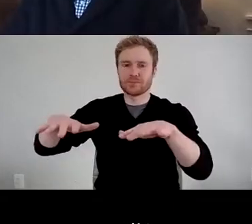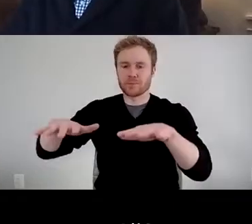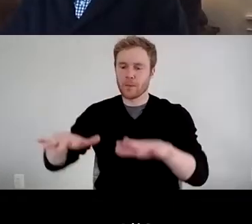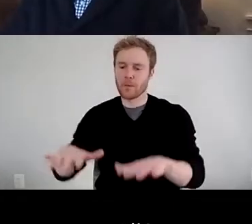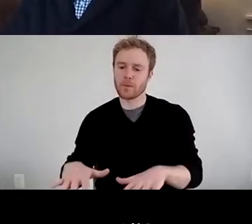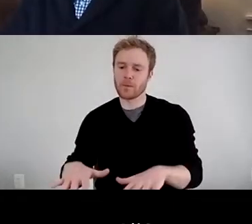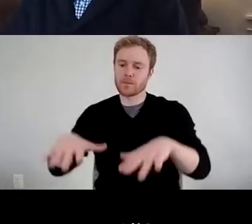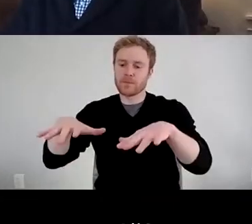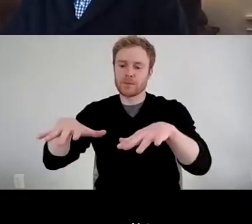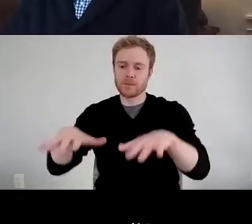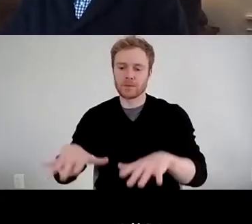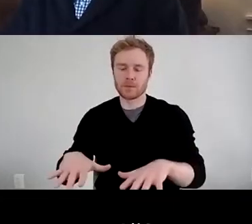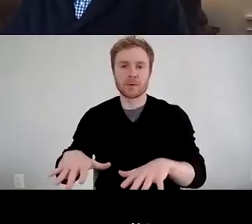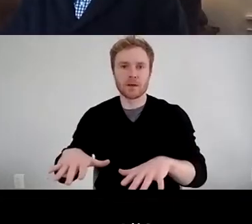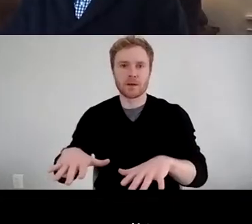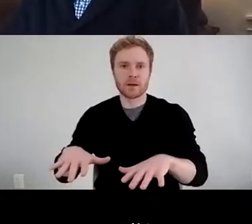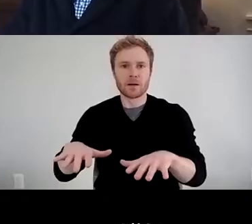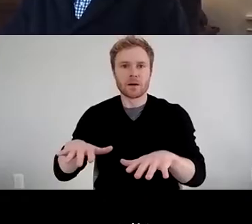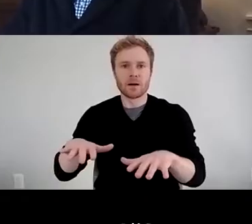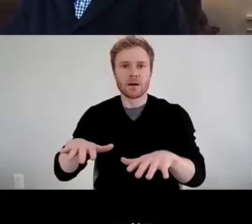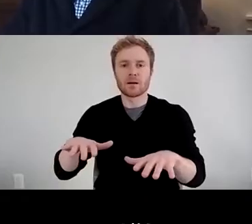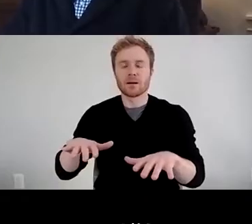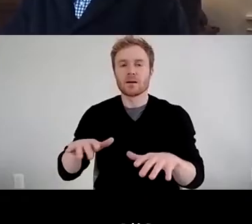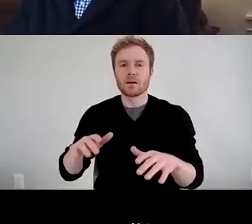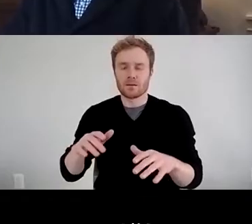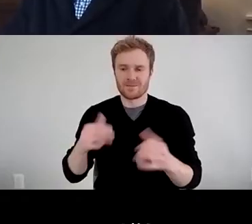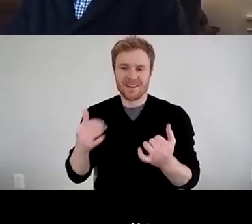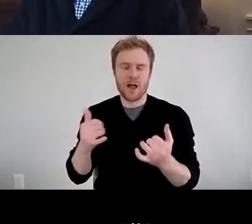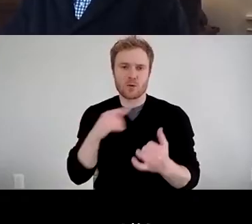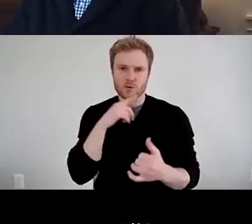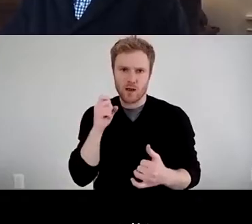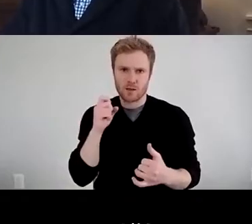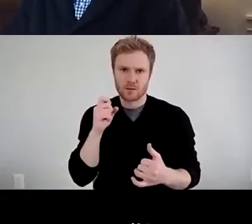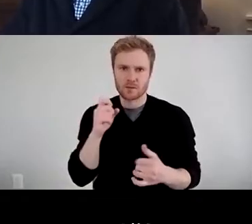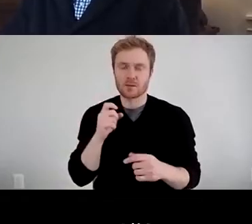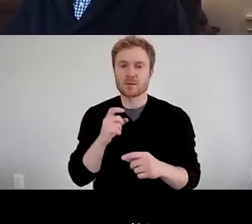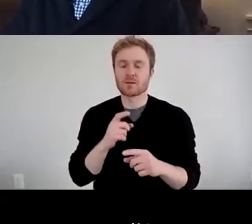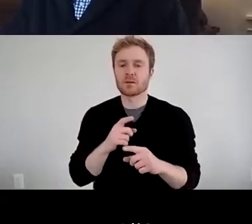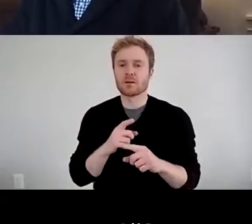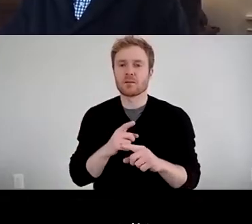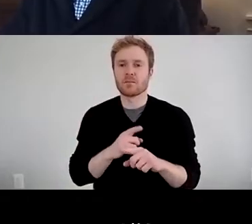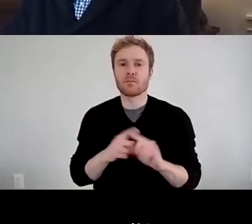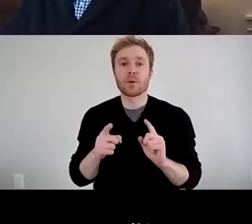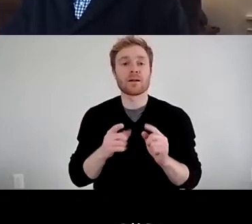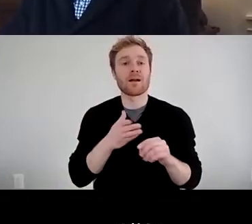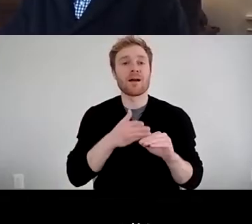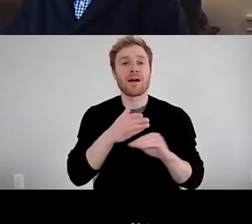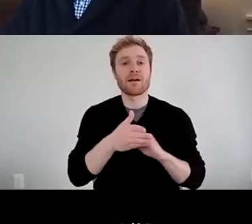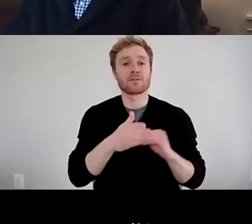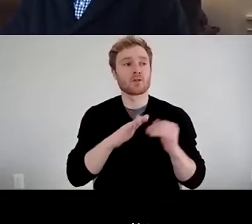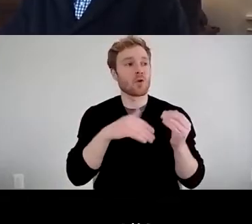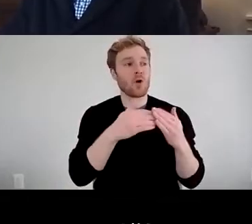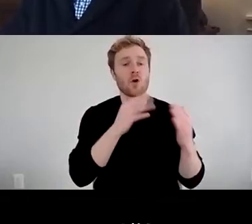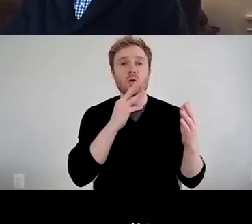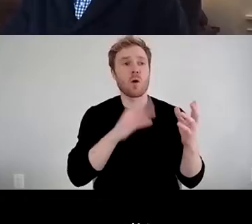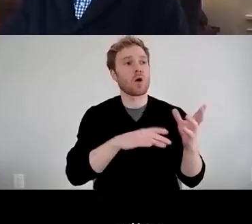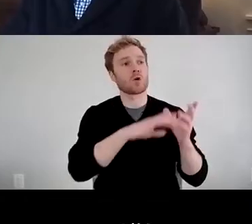by the engineers when I called it a wetland. It's not exactly a wetland because it's not filled with water all the time, but